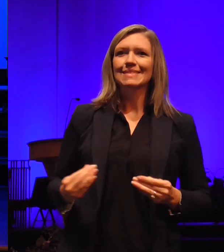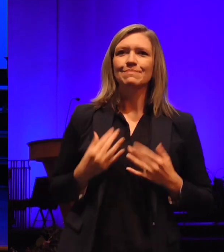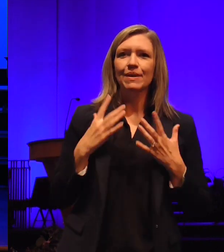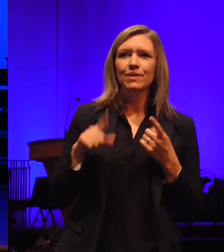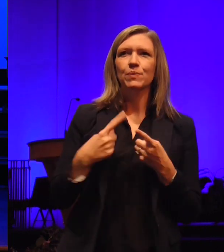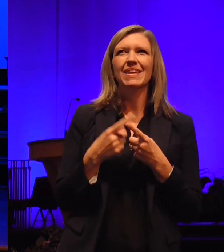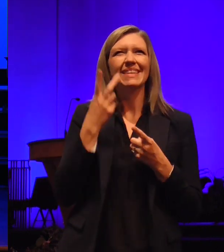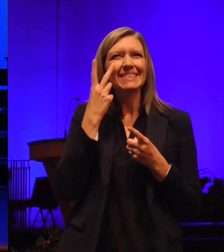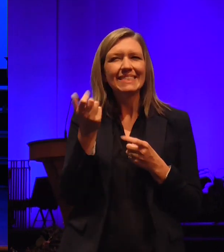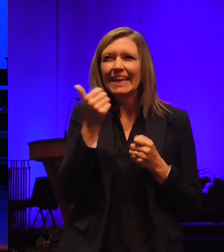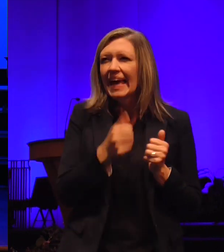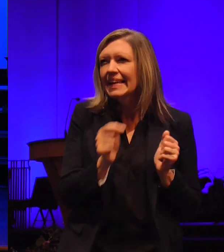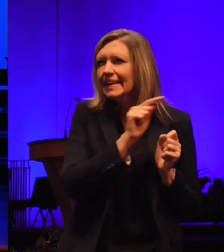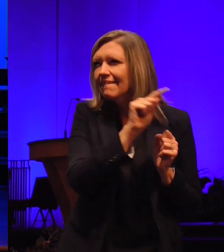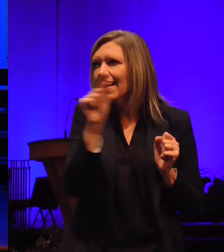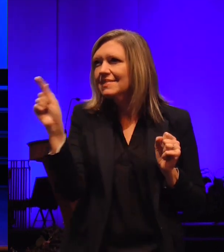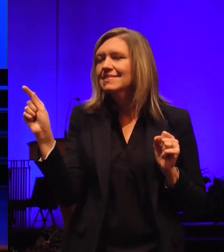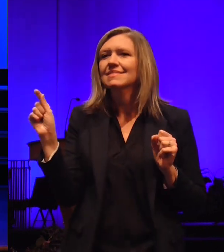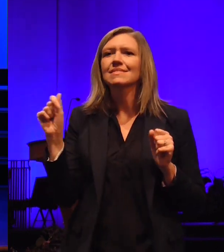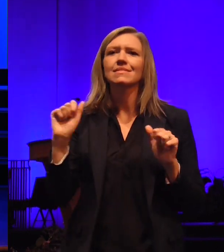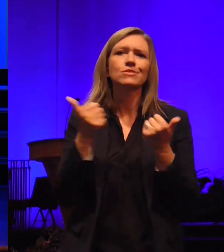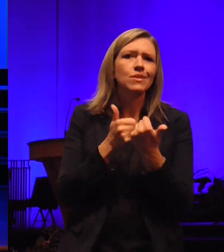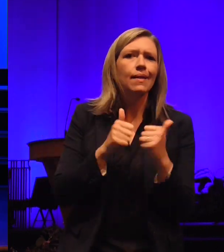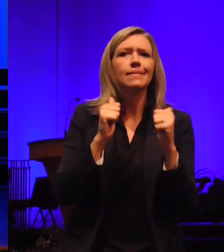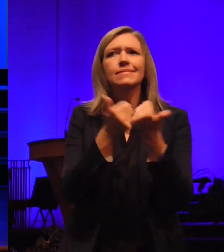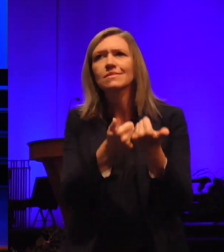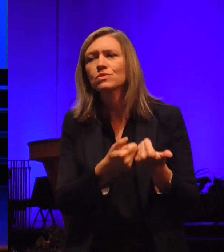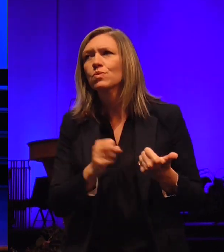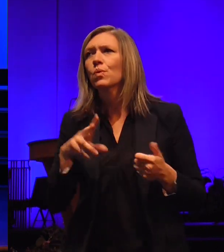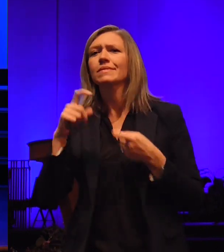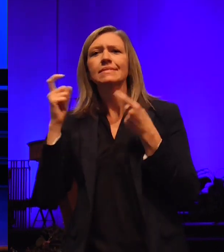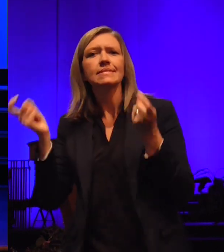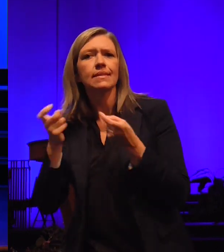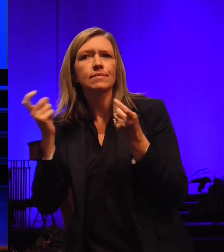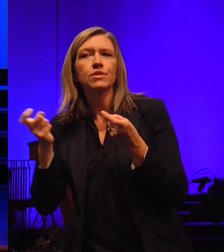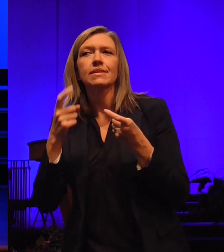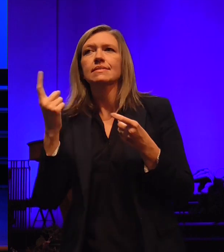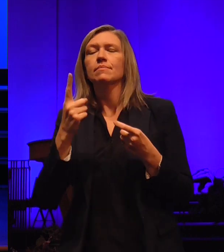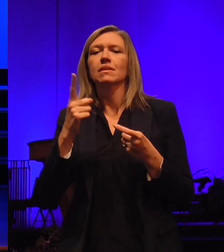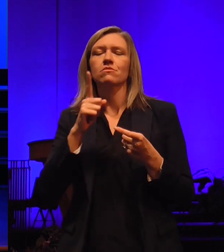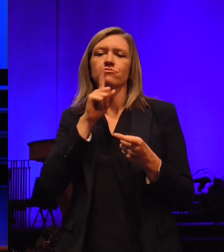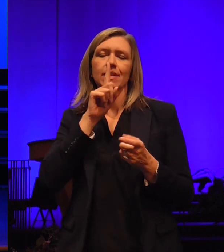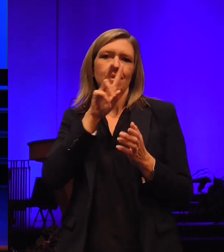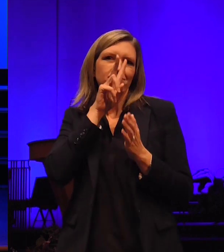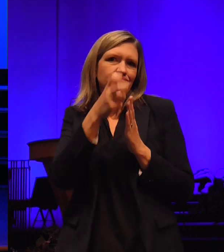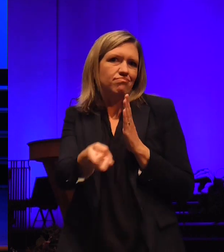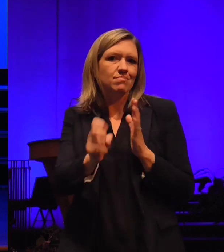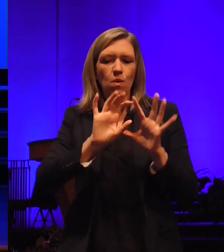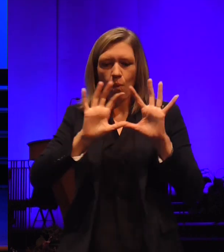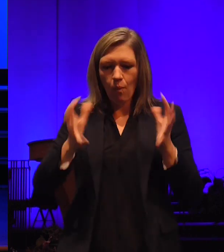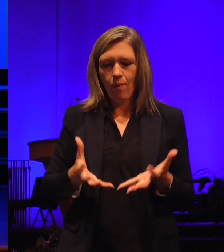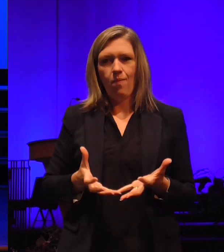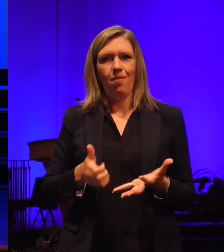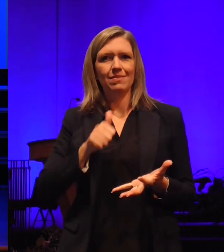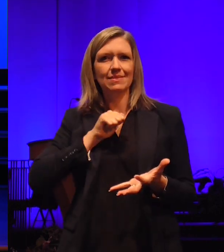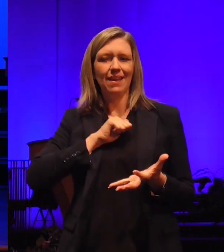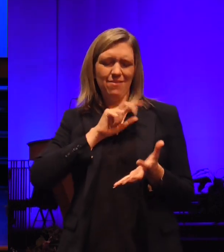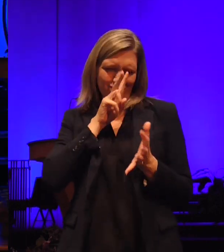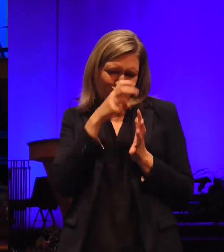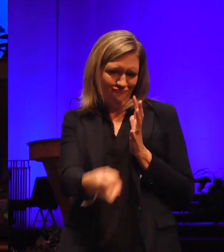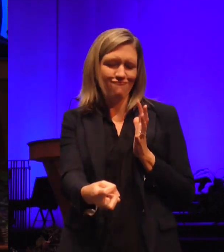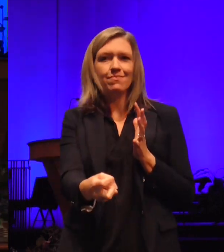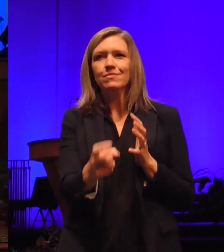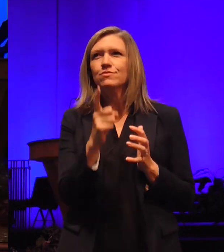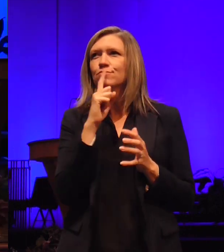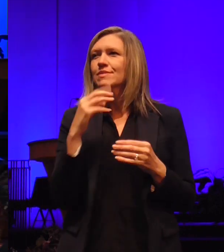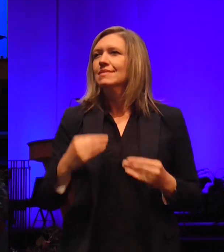us, whether challenged or celebrating something going on in our lives, step into our wholeness. It's an awe-inspiring experience,